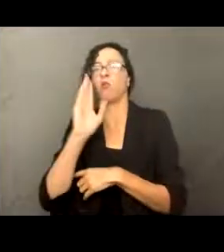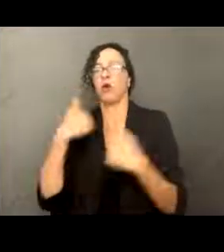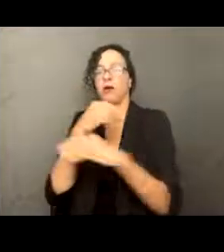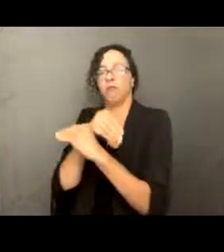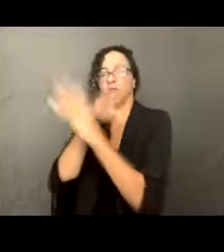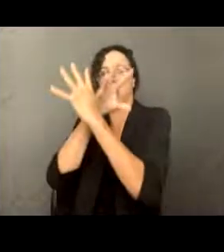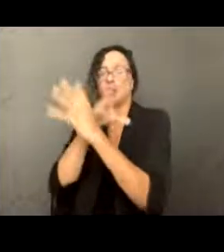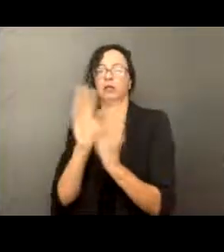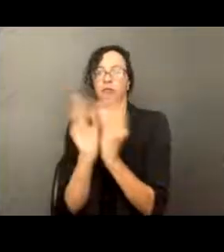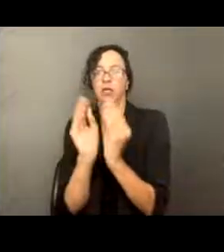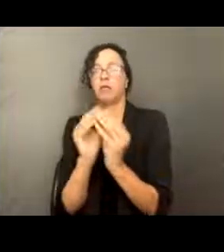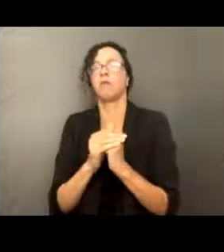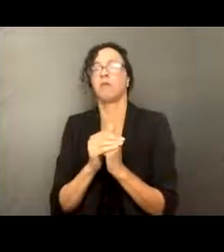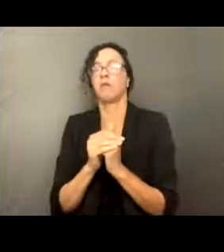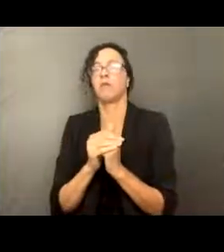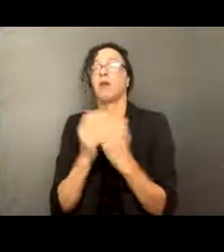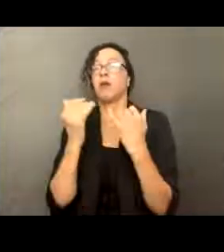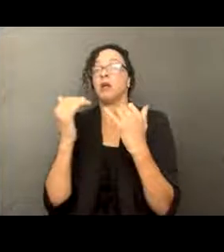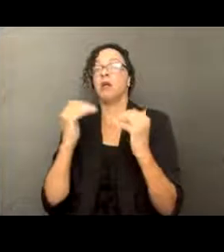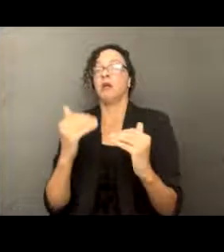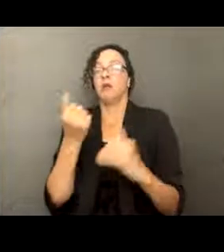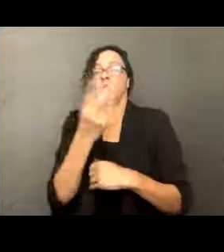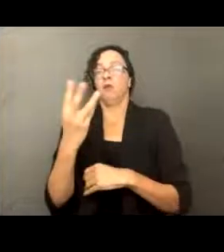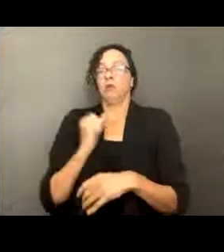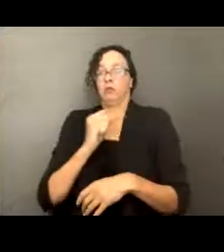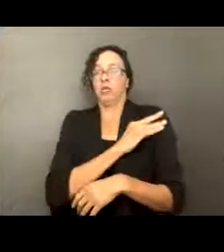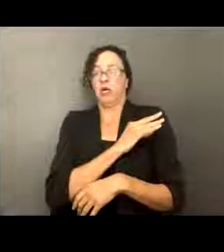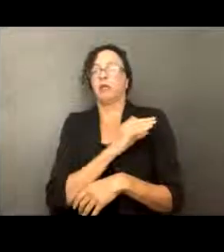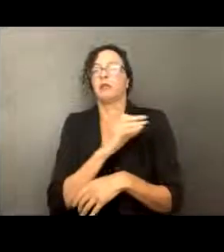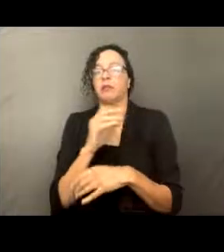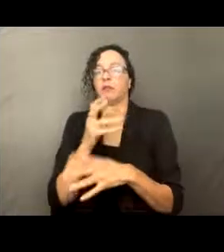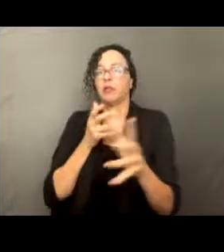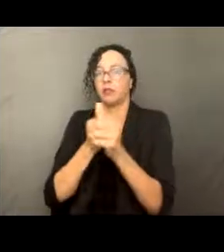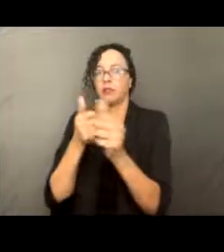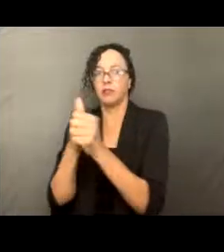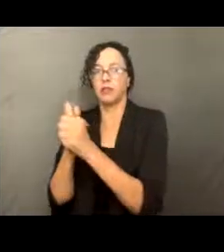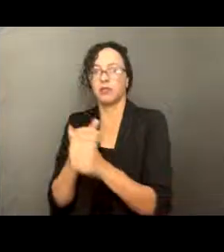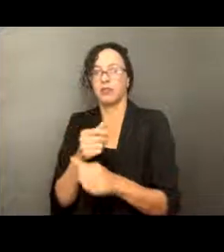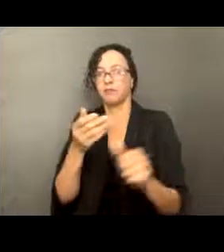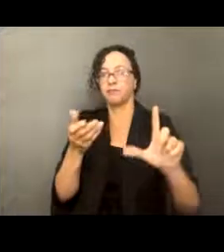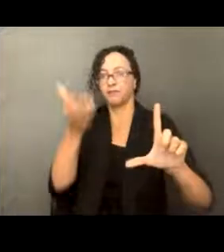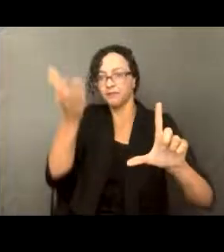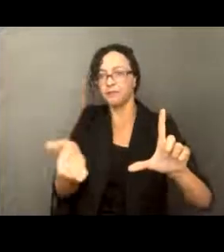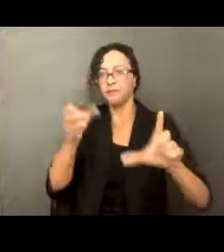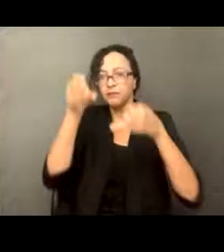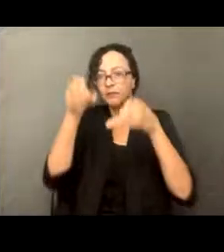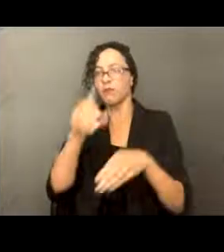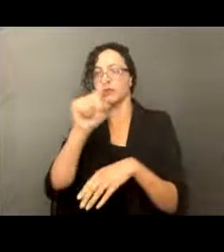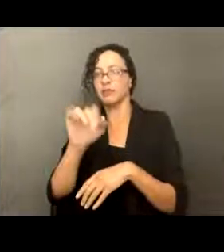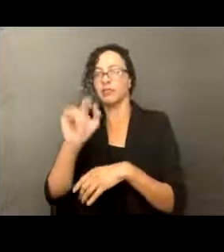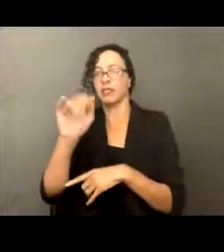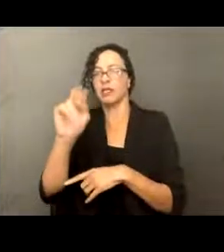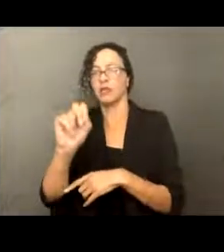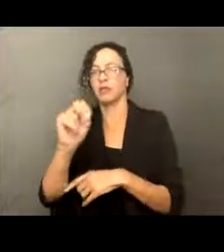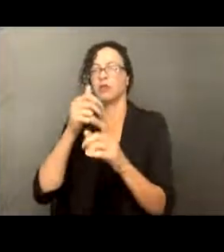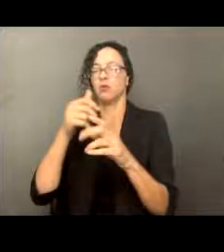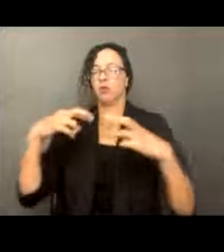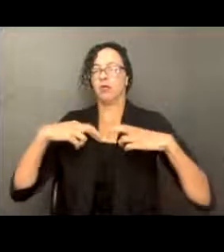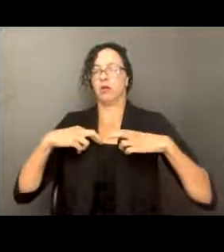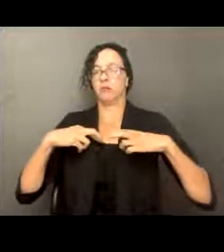a few staffing updates. Zilan Chen, our Deputy Director for Administration and Financial Management, retired on September